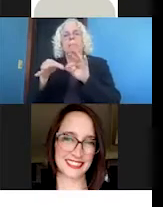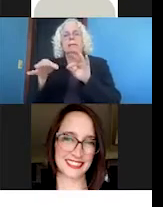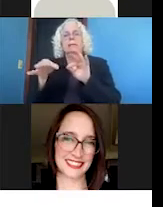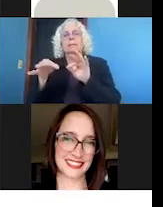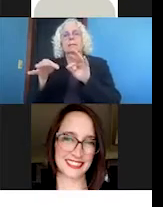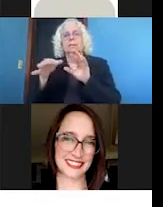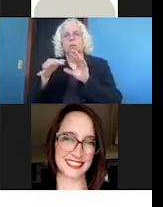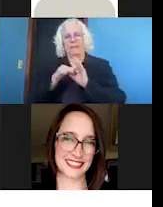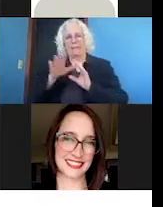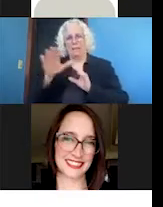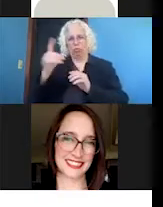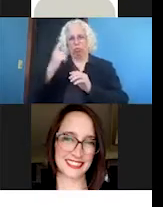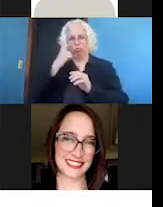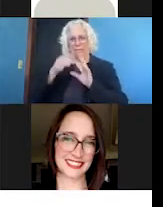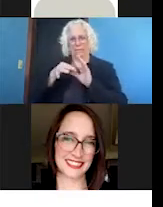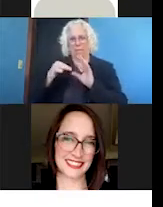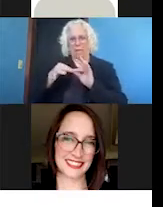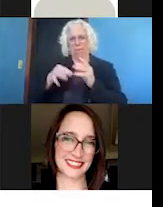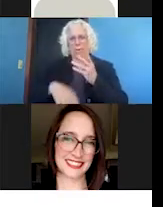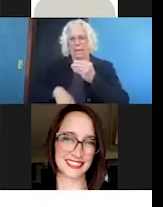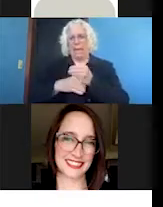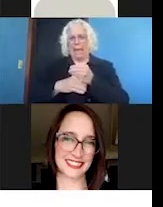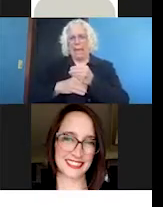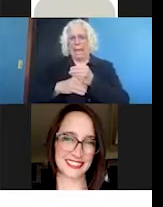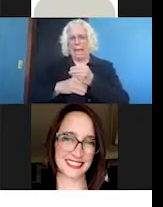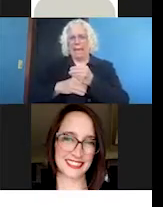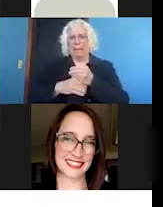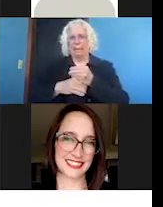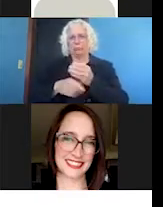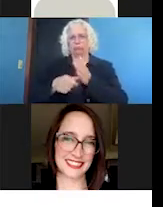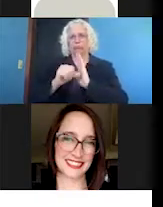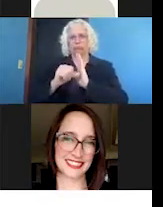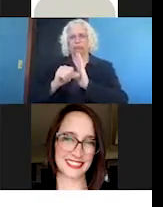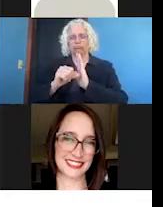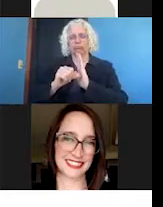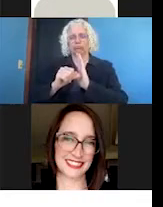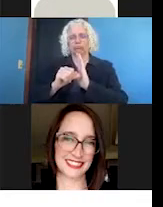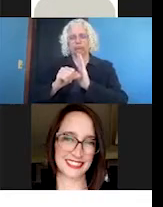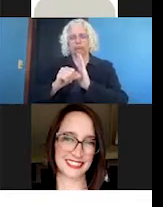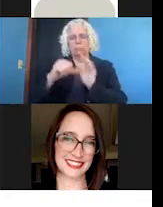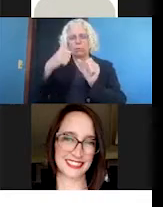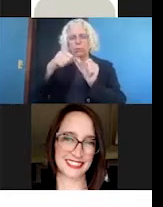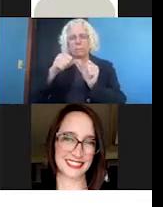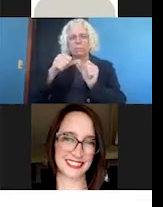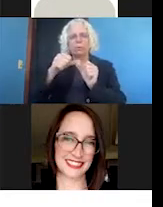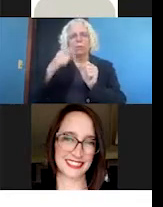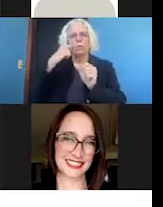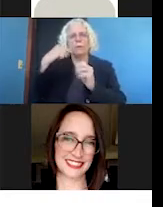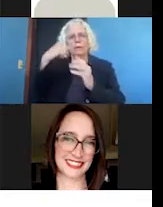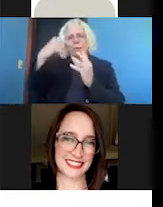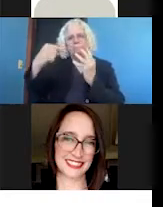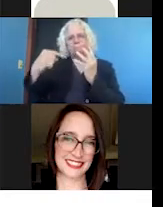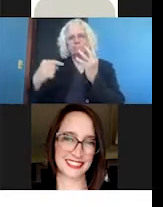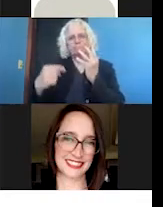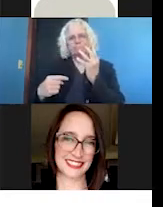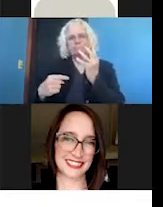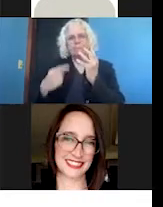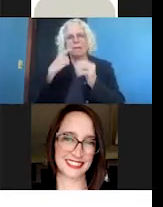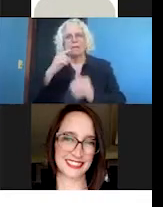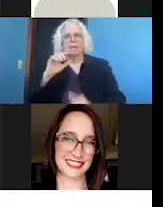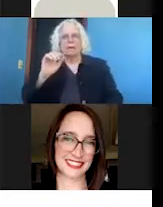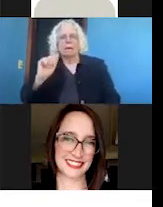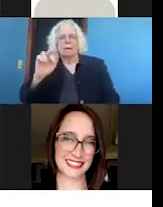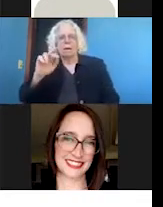lines, one thing I guess I just want to be really cognizant of is, I know we're thinking about these principles, particularly vis-a-vis the ARPA